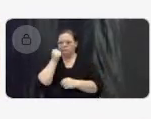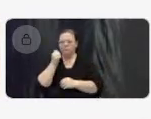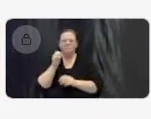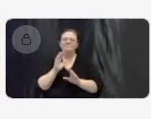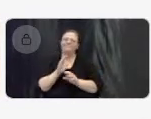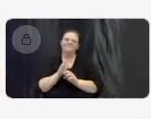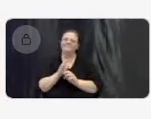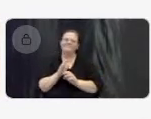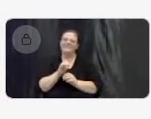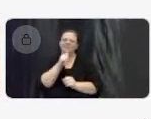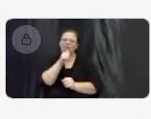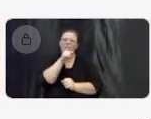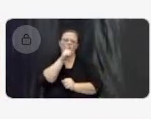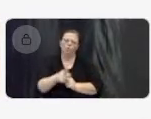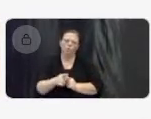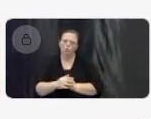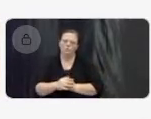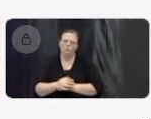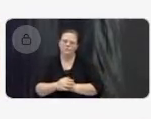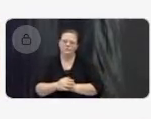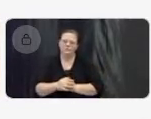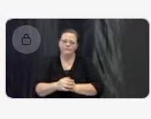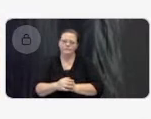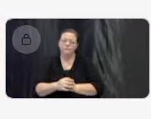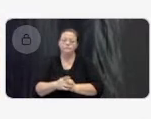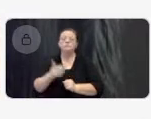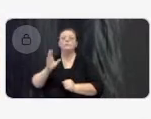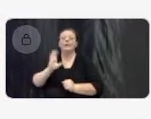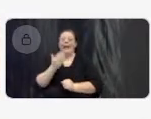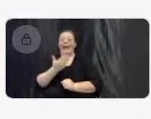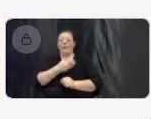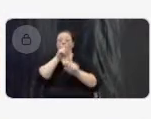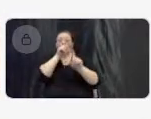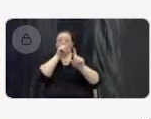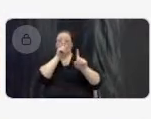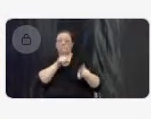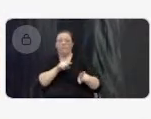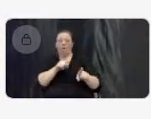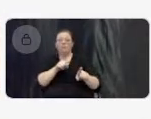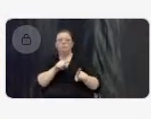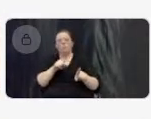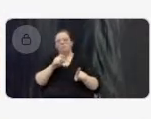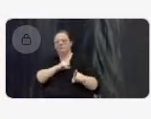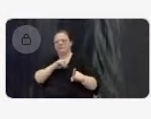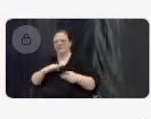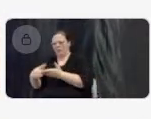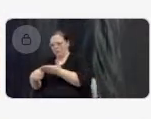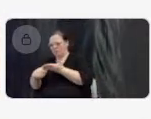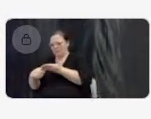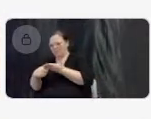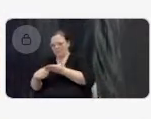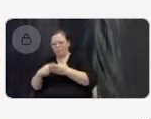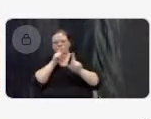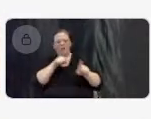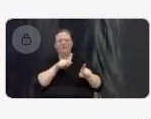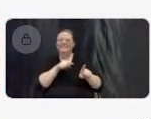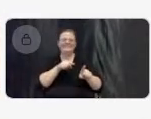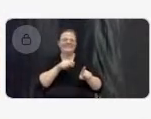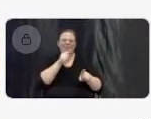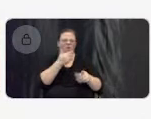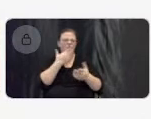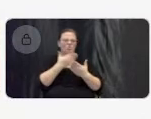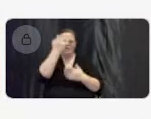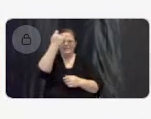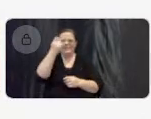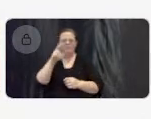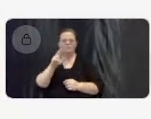not exactly true. What we said after consultation with staff was, that's not a good idea.